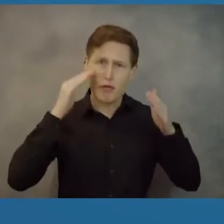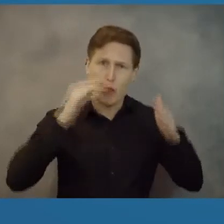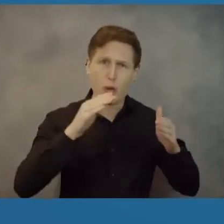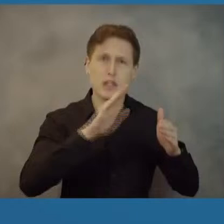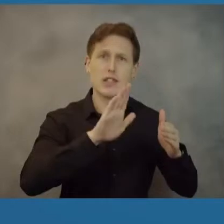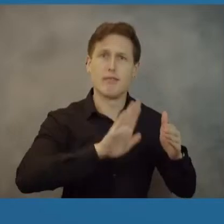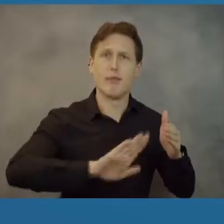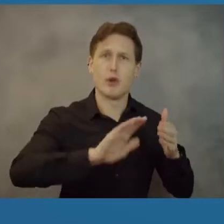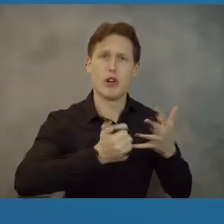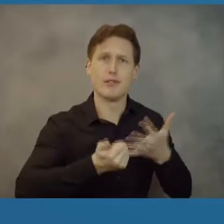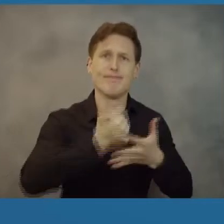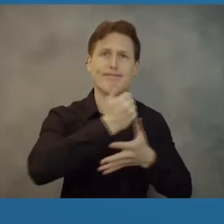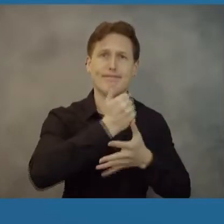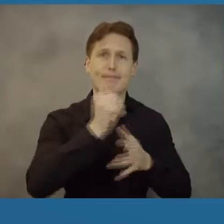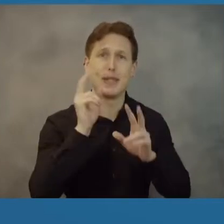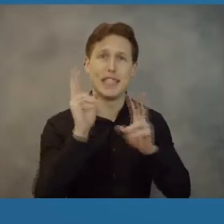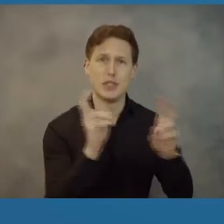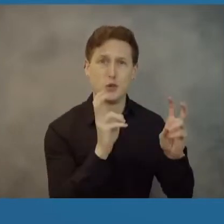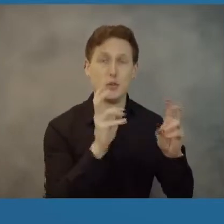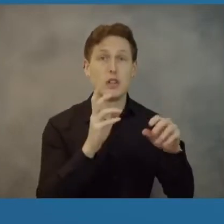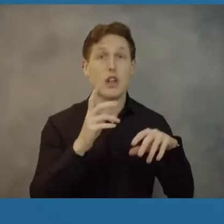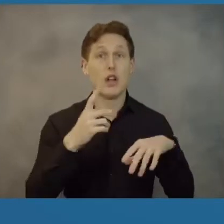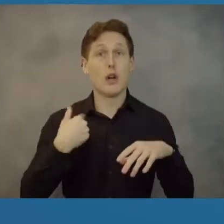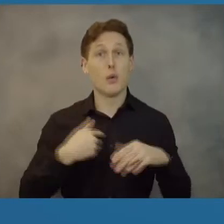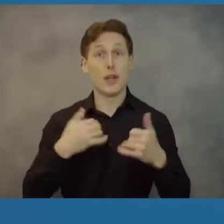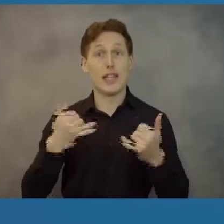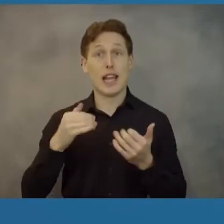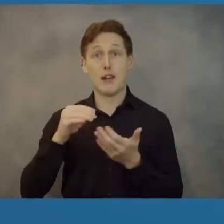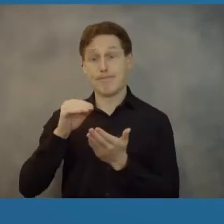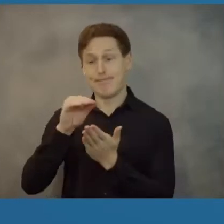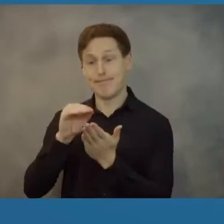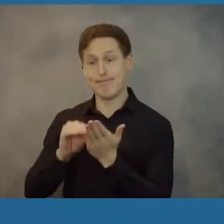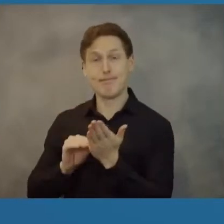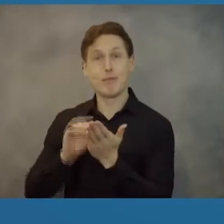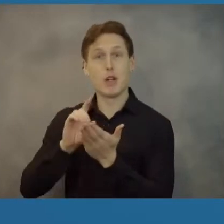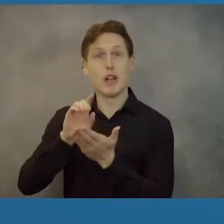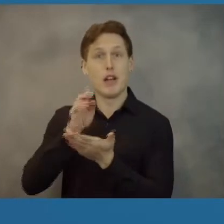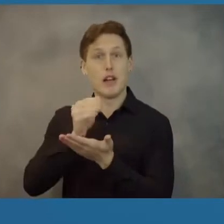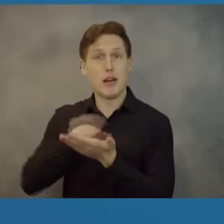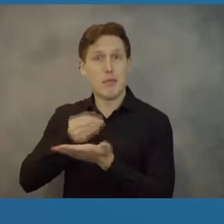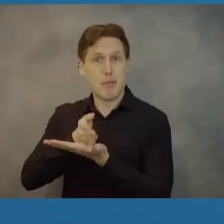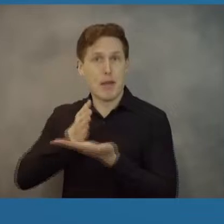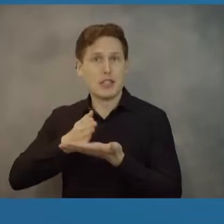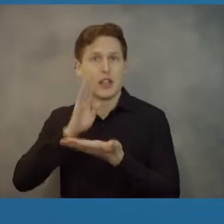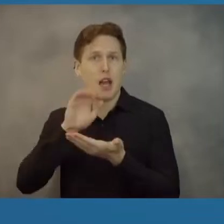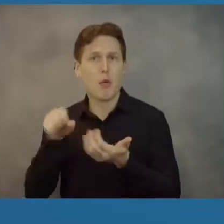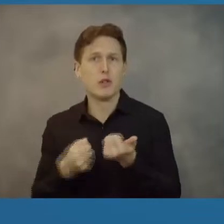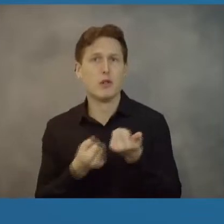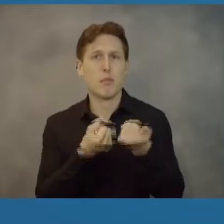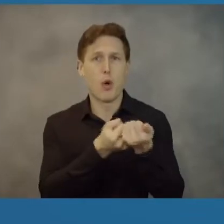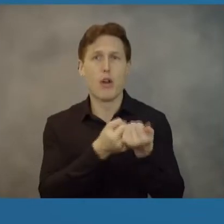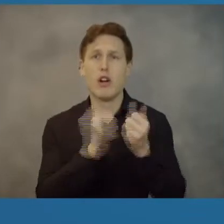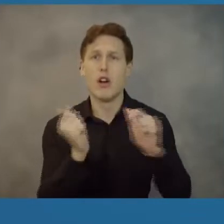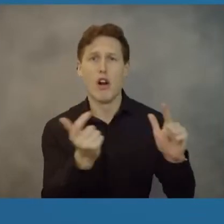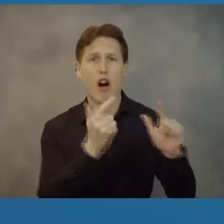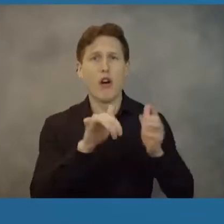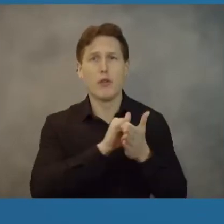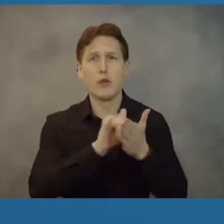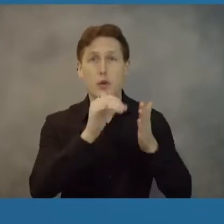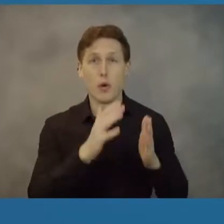we designed a budget that will lift up all New Yorkers. In the next few days, the legislature will be conferencing and voting on budget